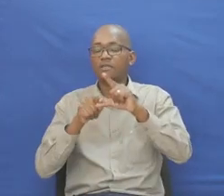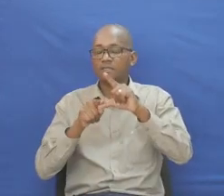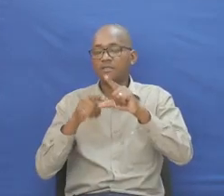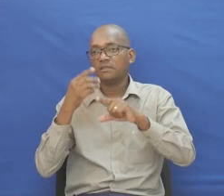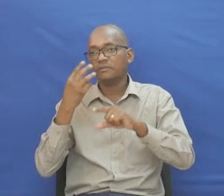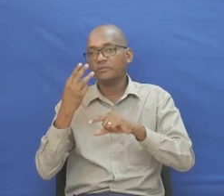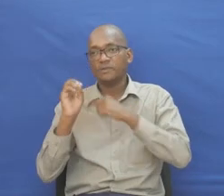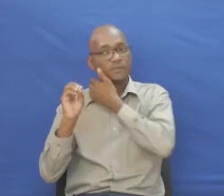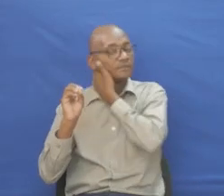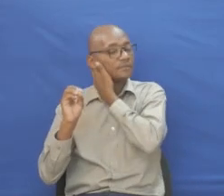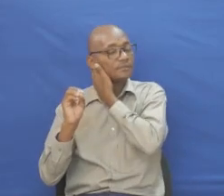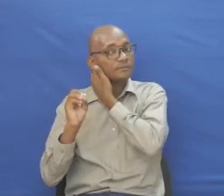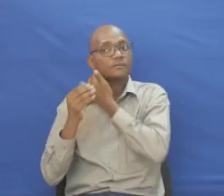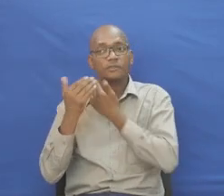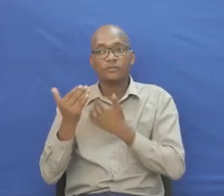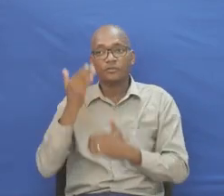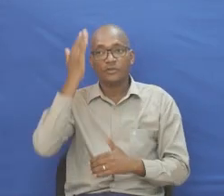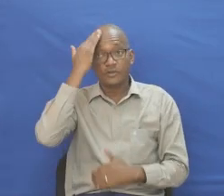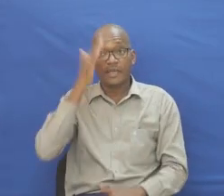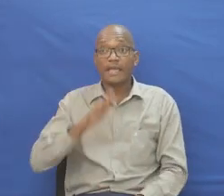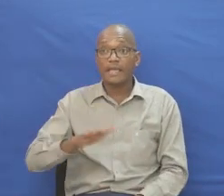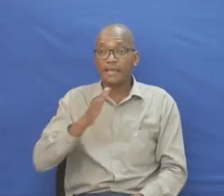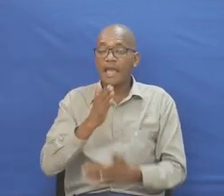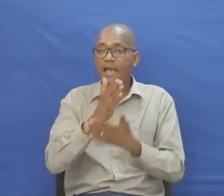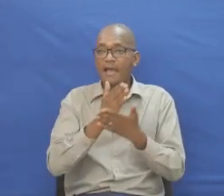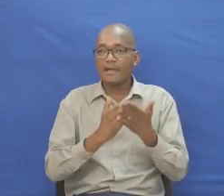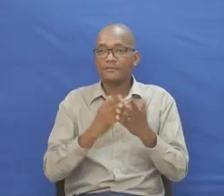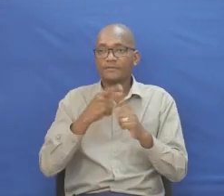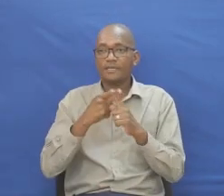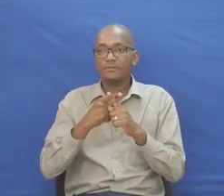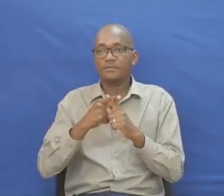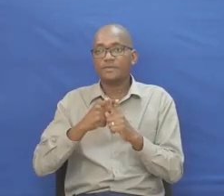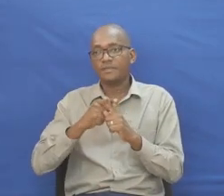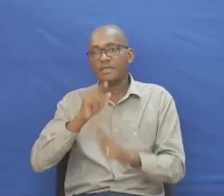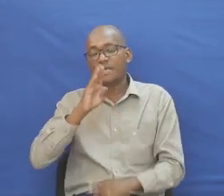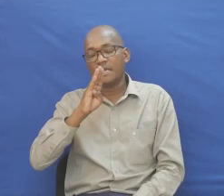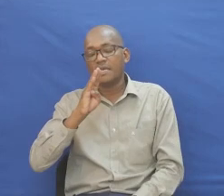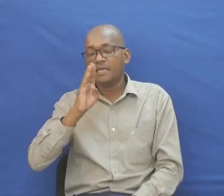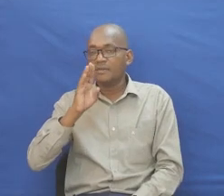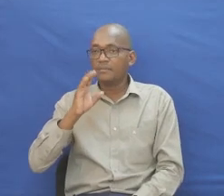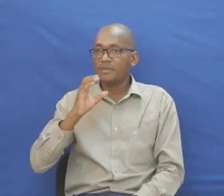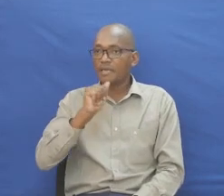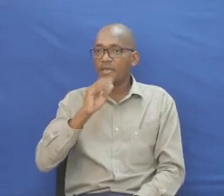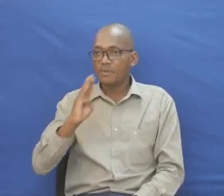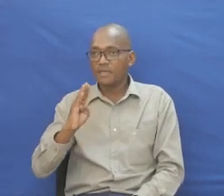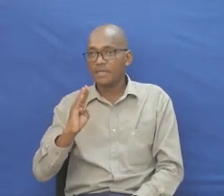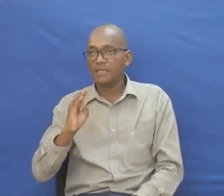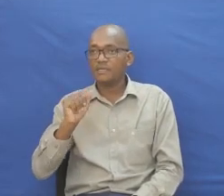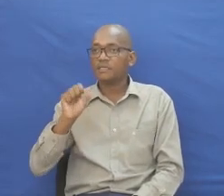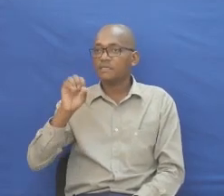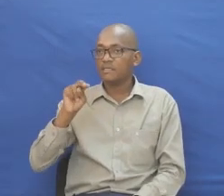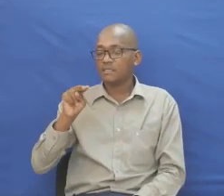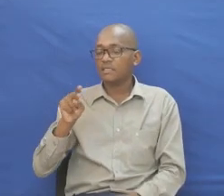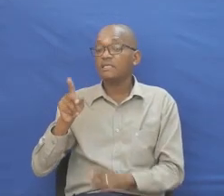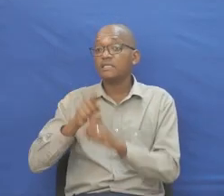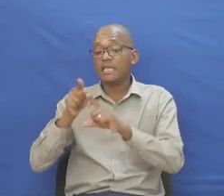45. Thank you very much. Now, what will be the area? As we know that area, it is a half times the first side, the second times sine